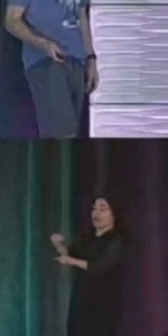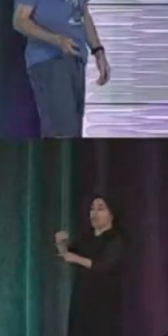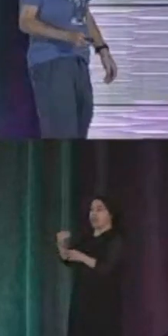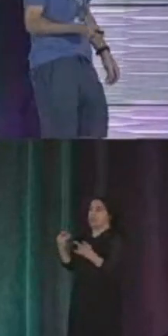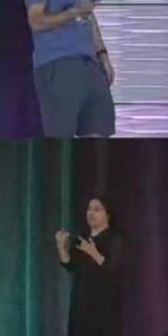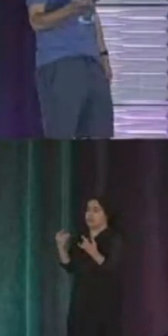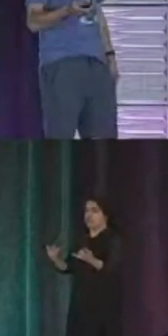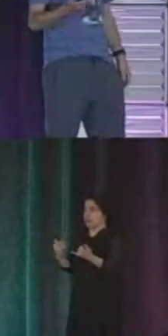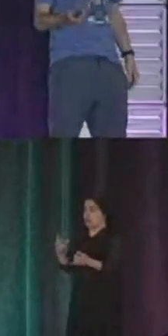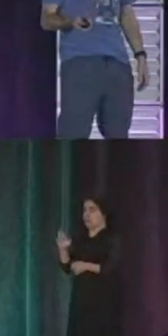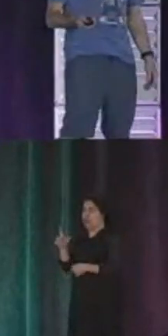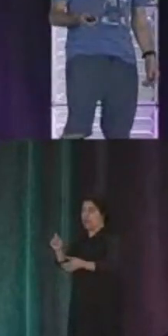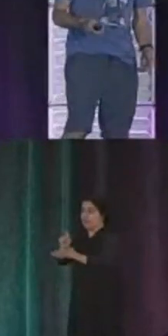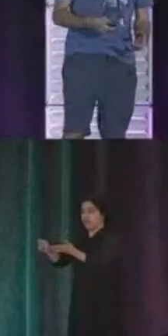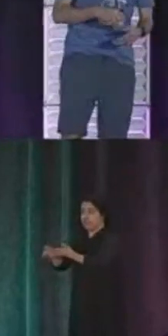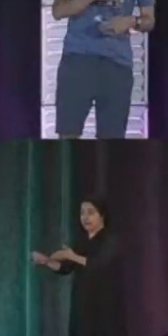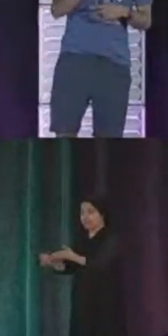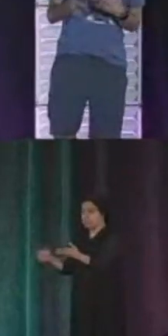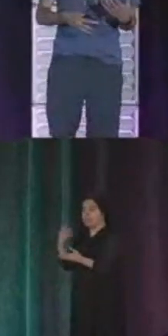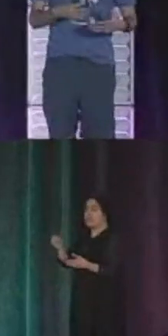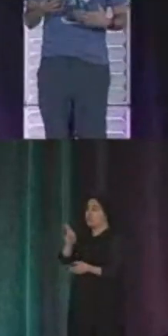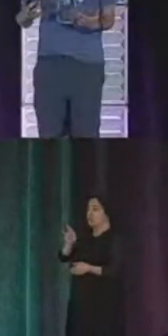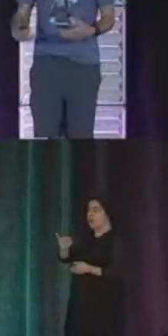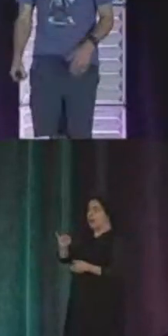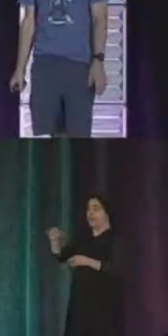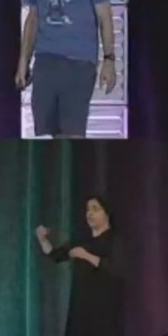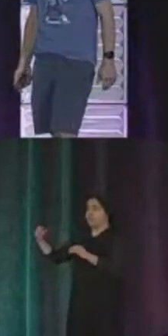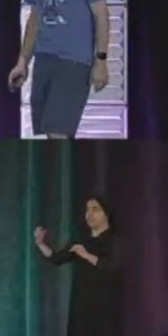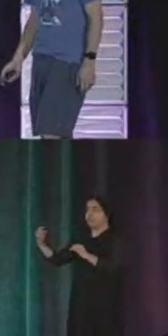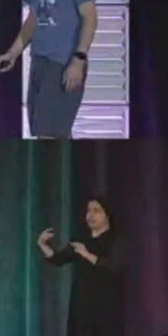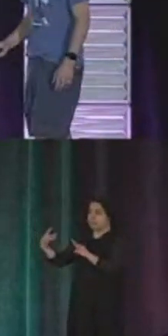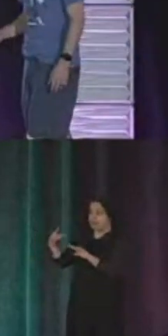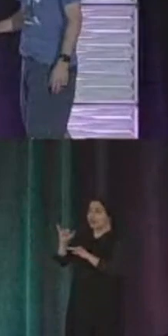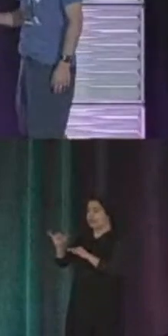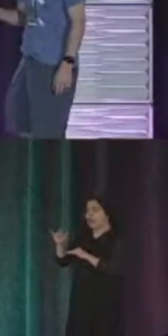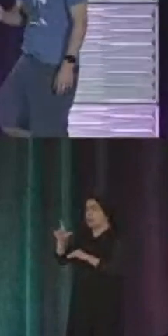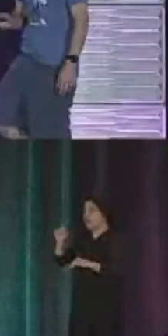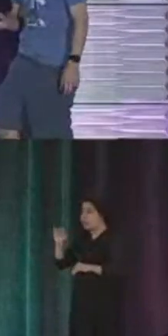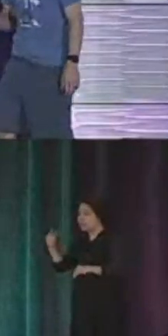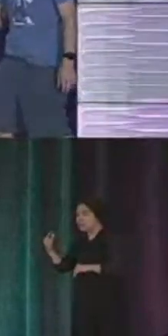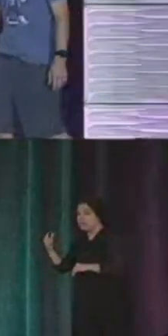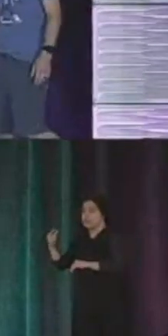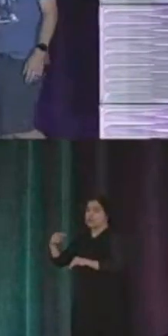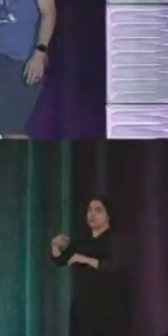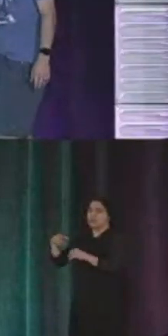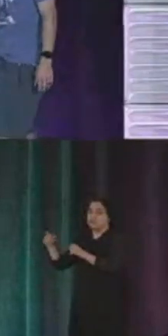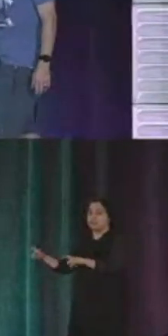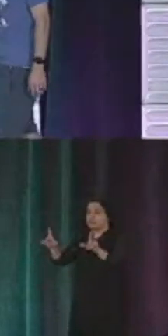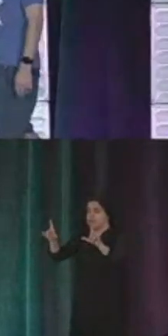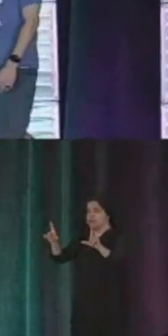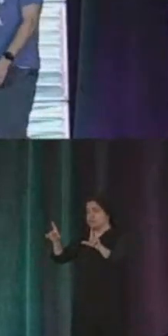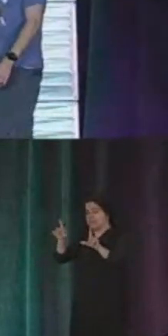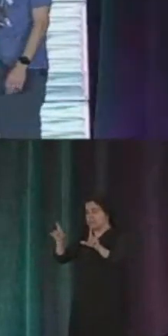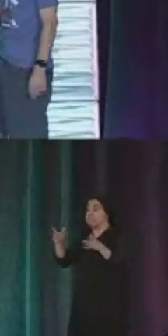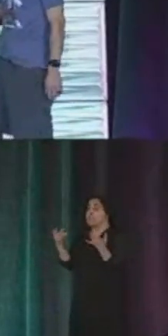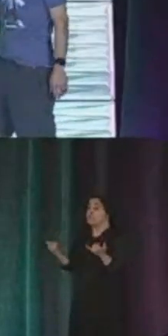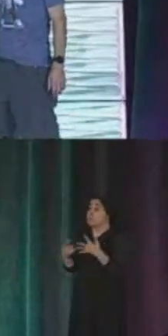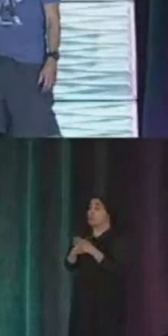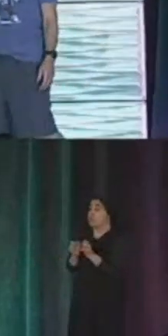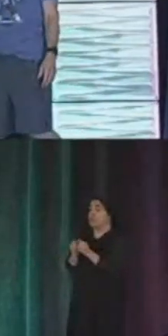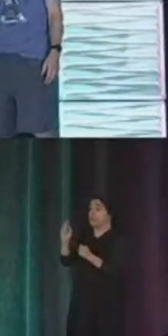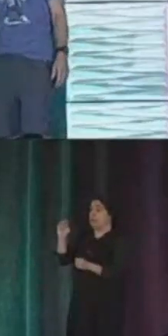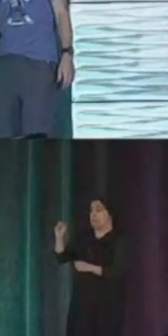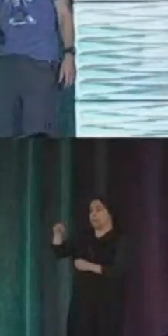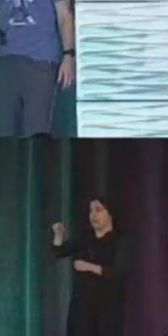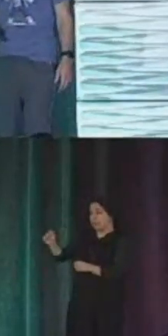writing. And then UI feedback, that's like loading spinners, pending states, and things like that. So let's start with multi-page apps. So